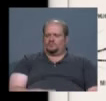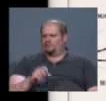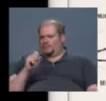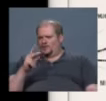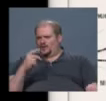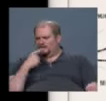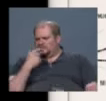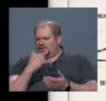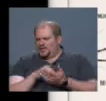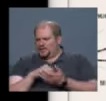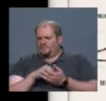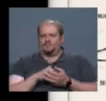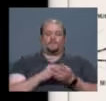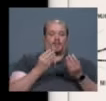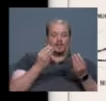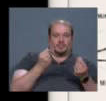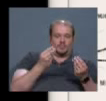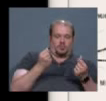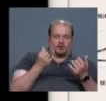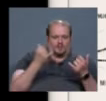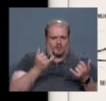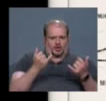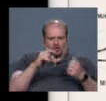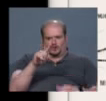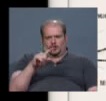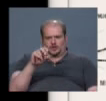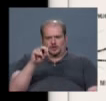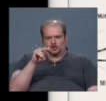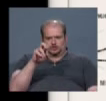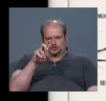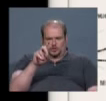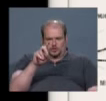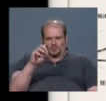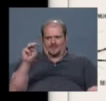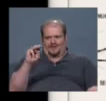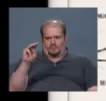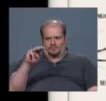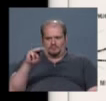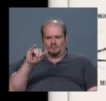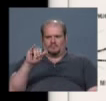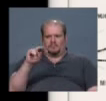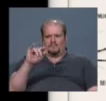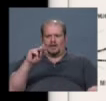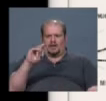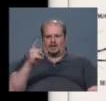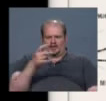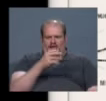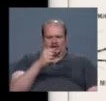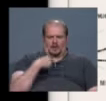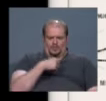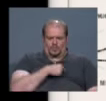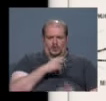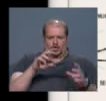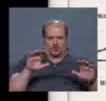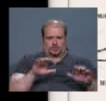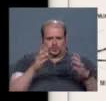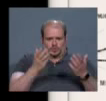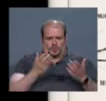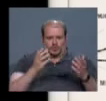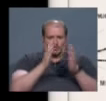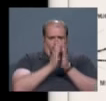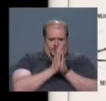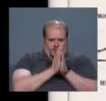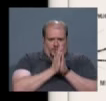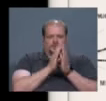Okay, say that again. The property is currently zoned M mining. And what we're doing here, the request